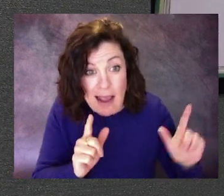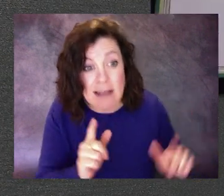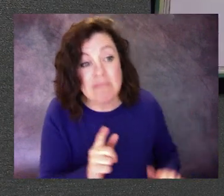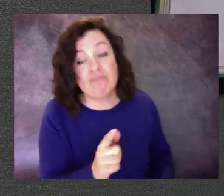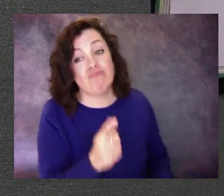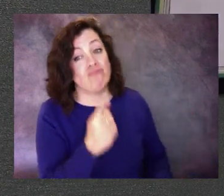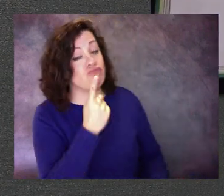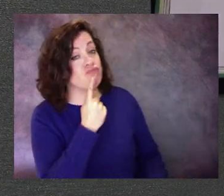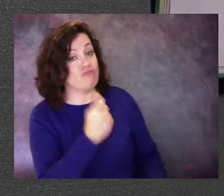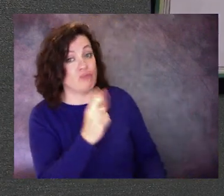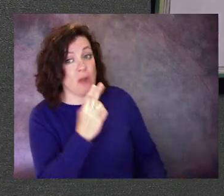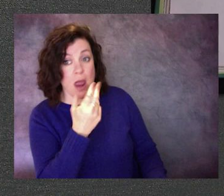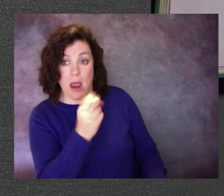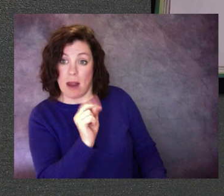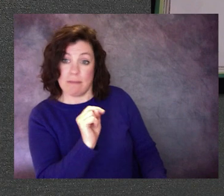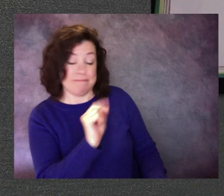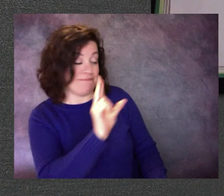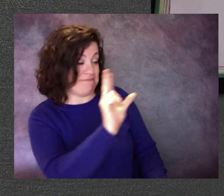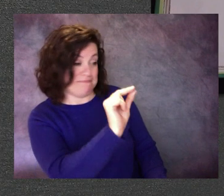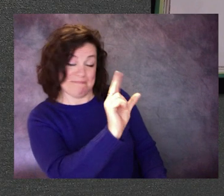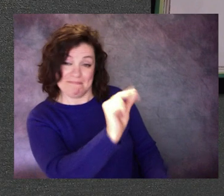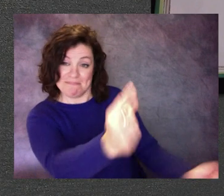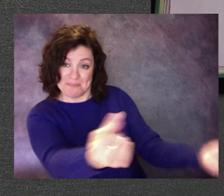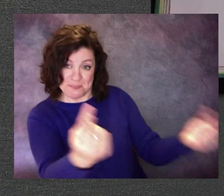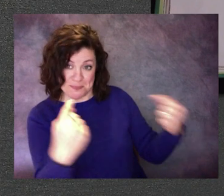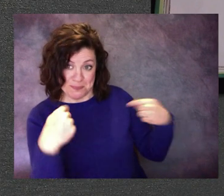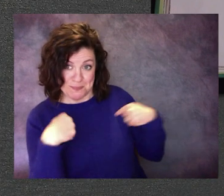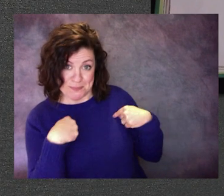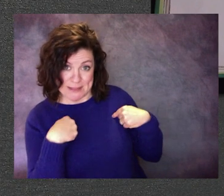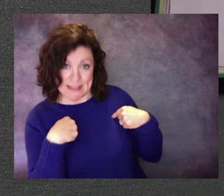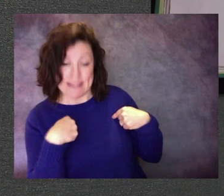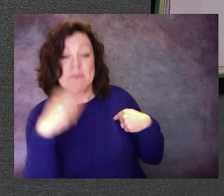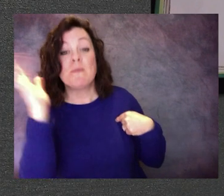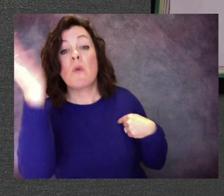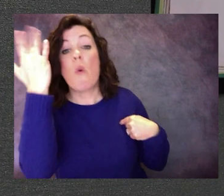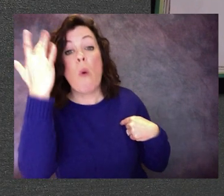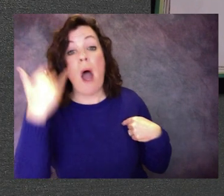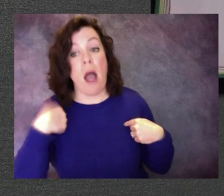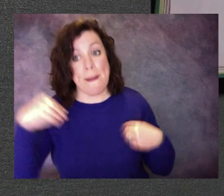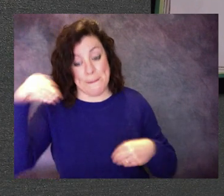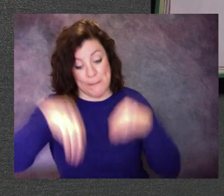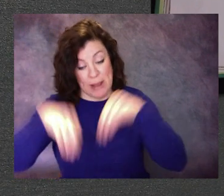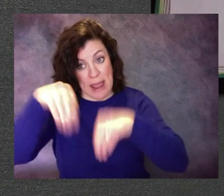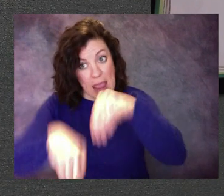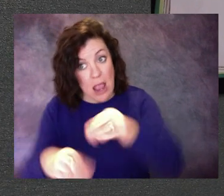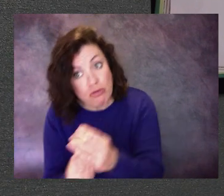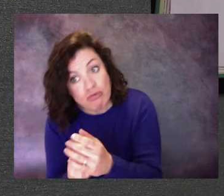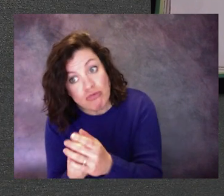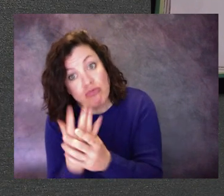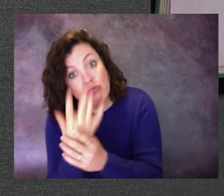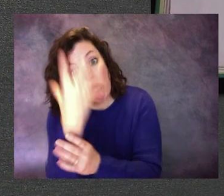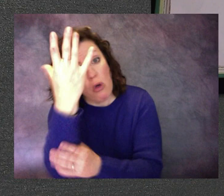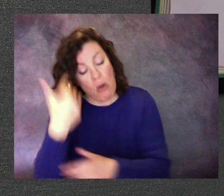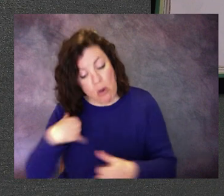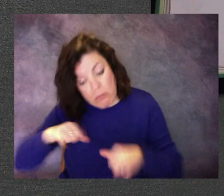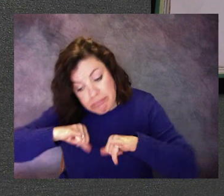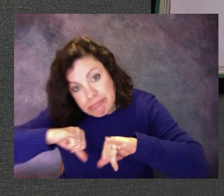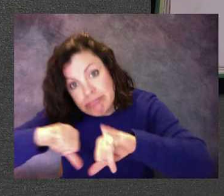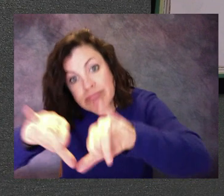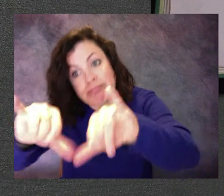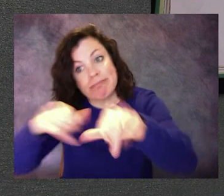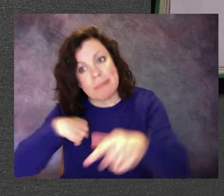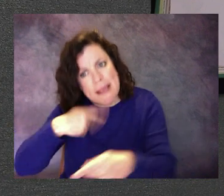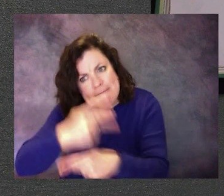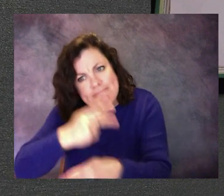But the little red hen said, "All by myself, I planted the wheat, I tended the wheat, I cut the wheat,